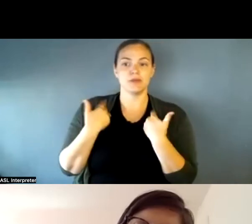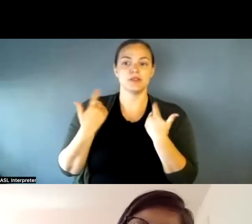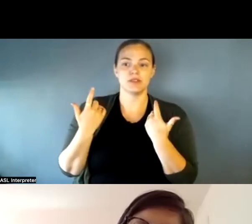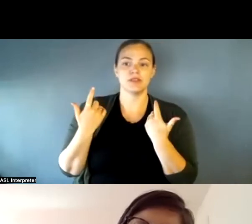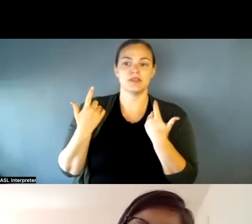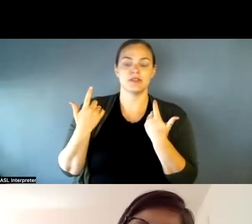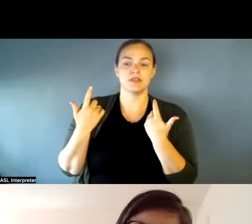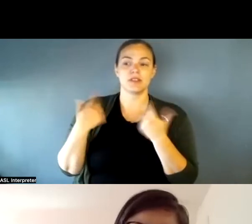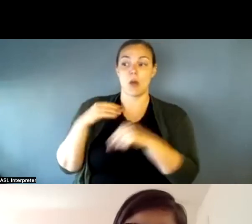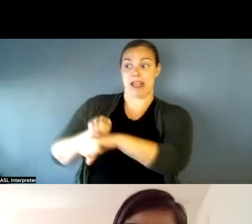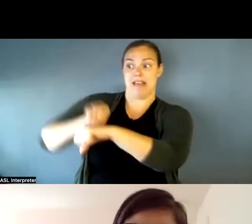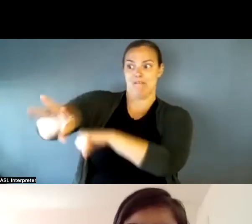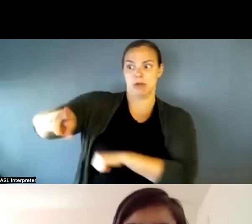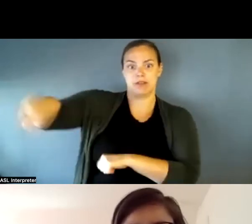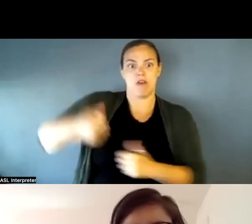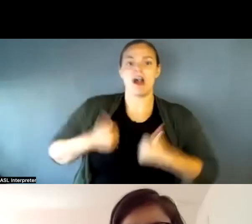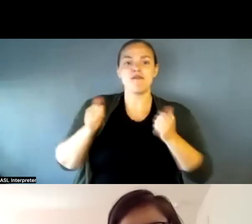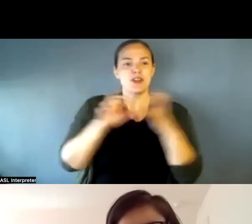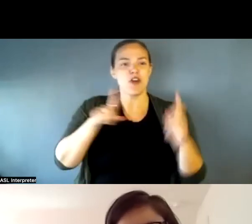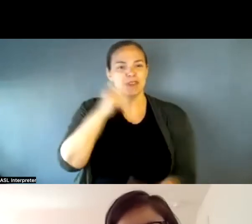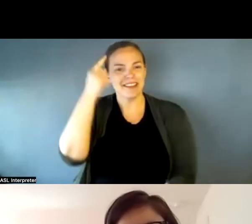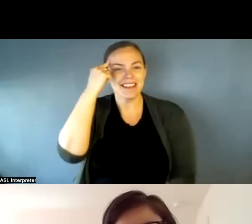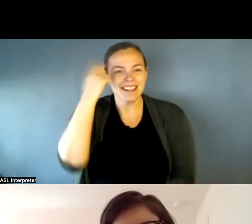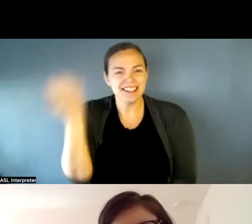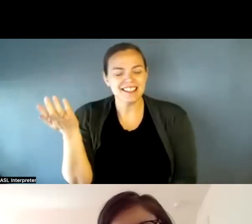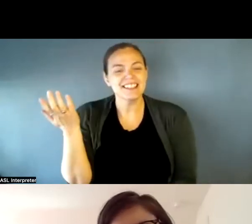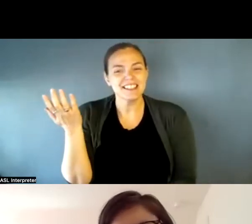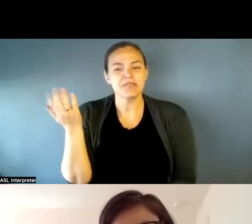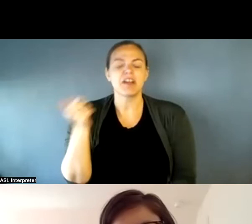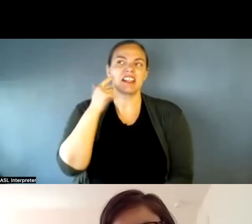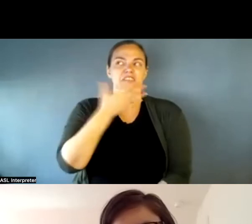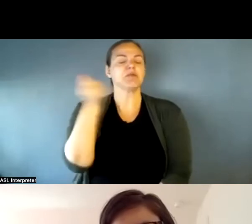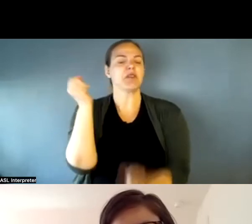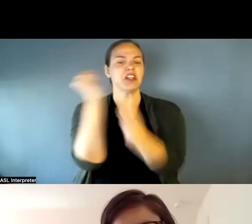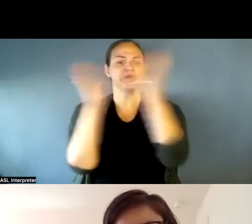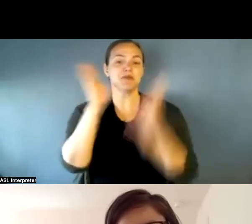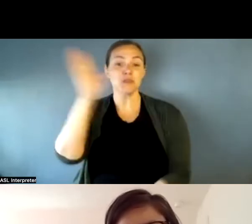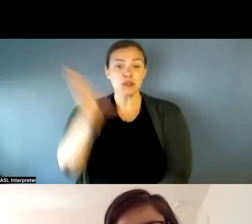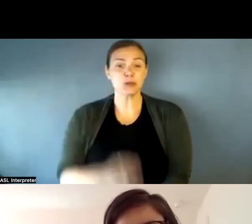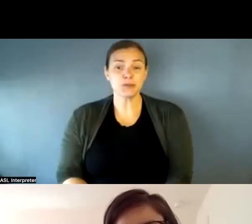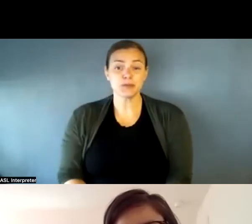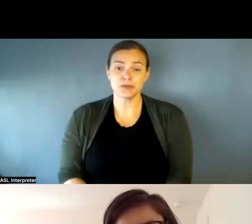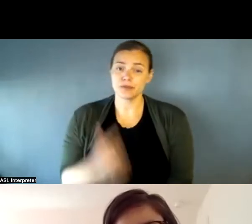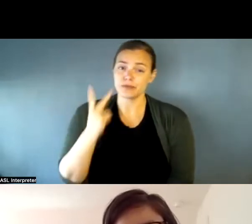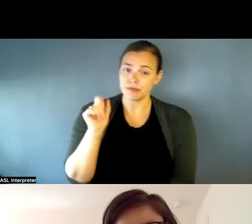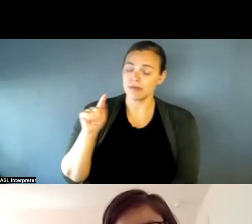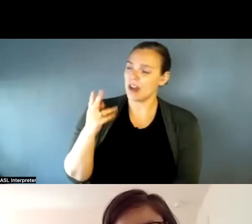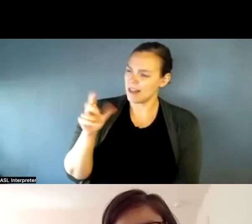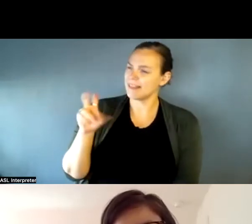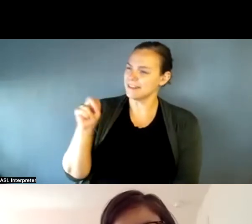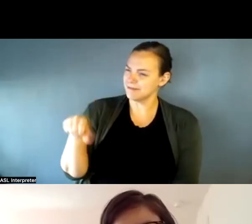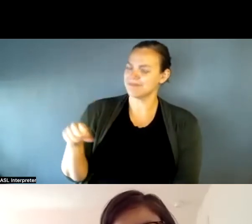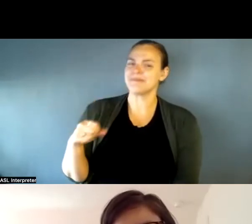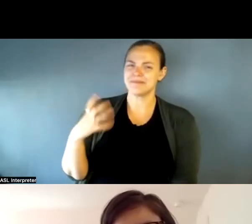affecting without thinking much about it, I think that's a better vision for the future. Yeah, that makes a lot of